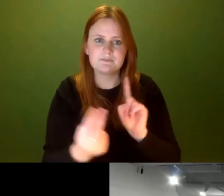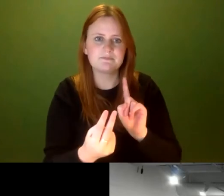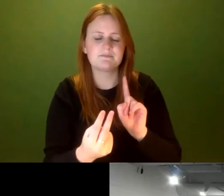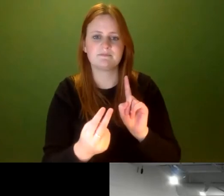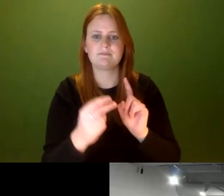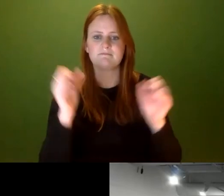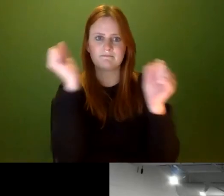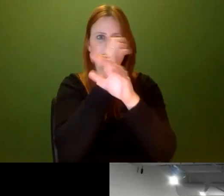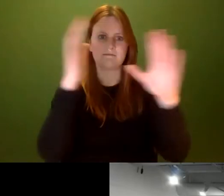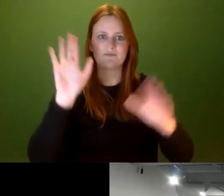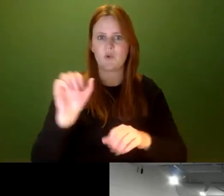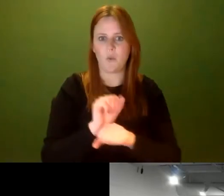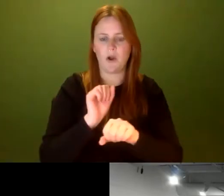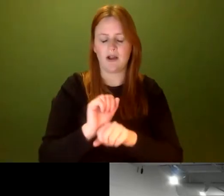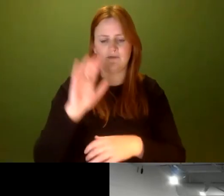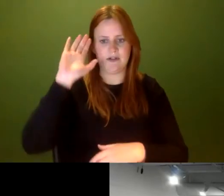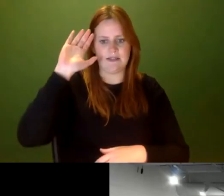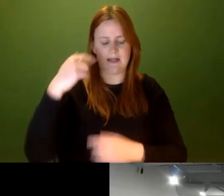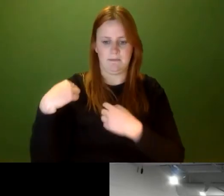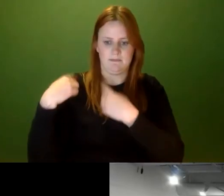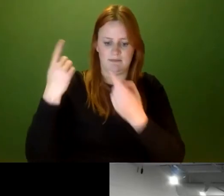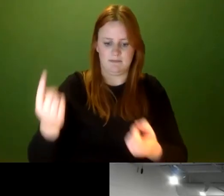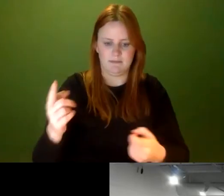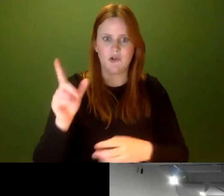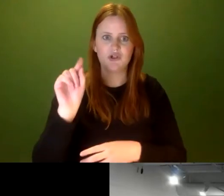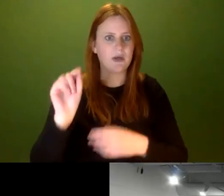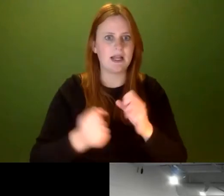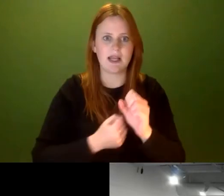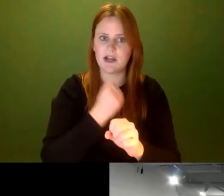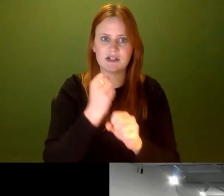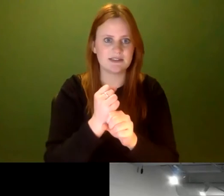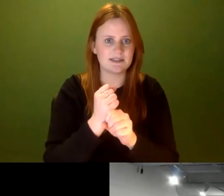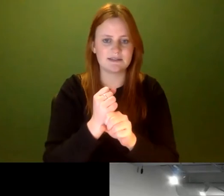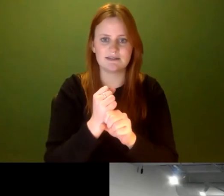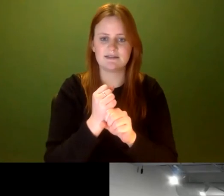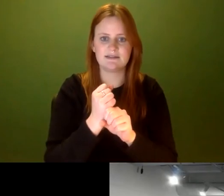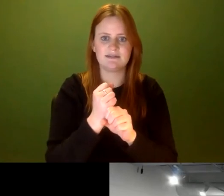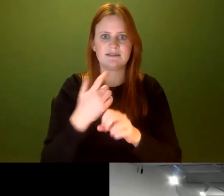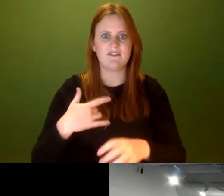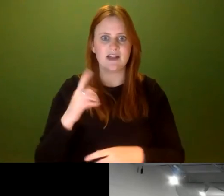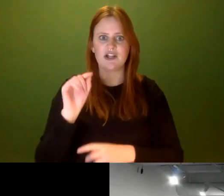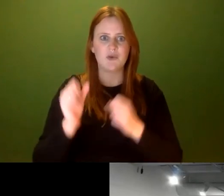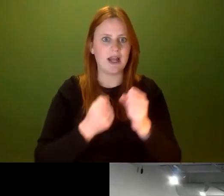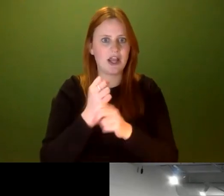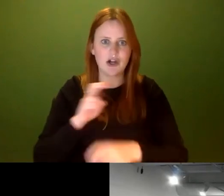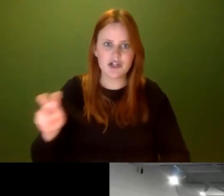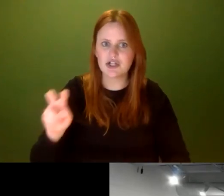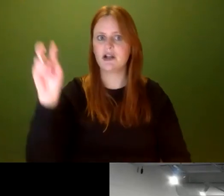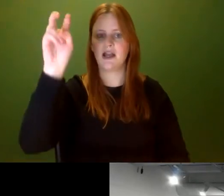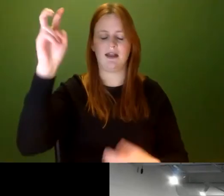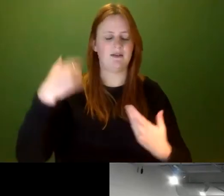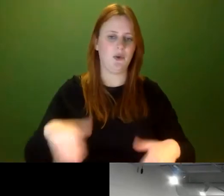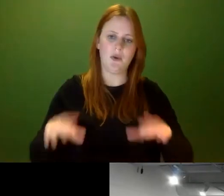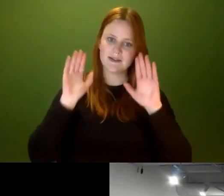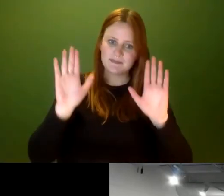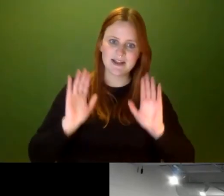been doing for, it seems, 20 years. You've taken us, I feel, on a 20-year journey. It's just incredible.